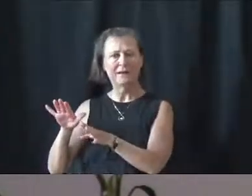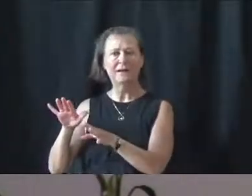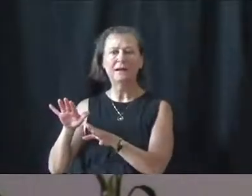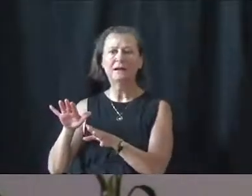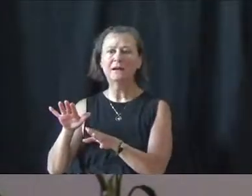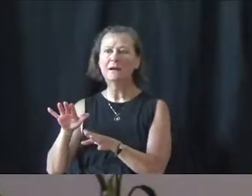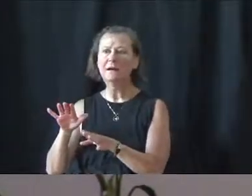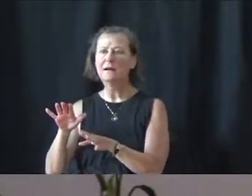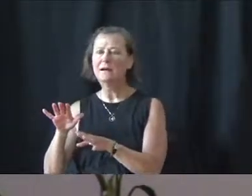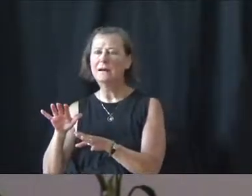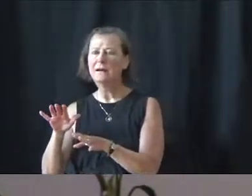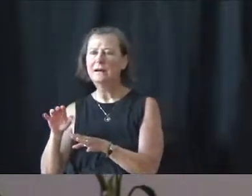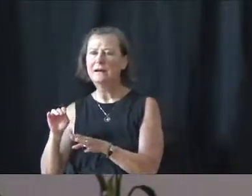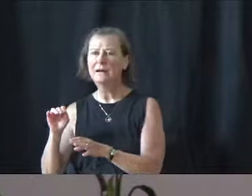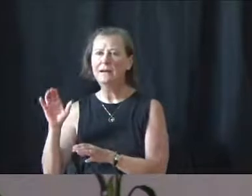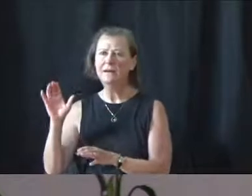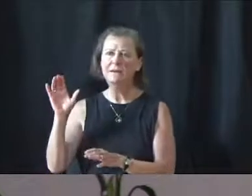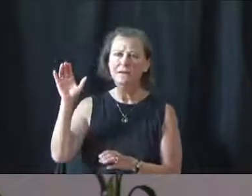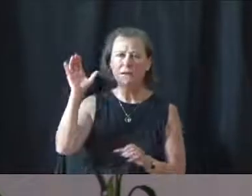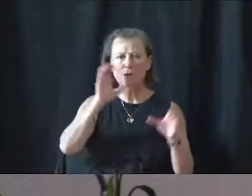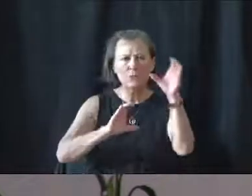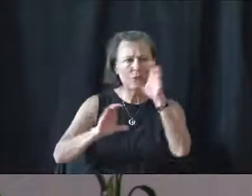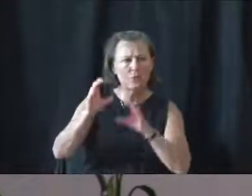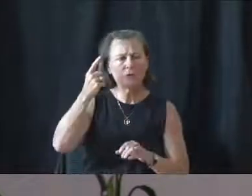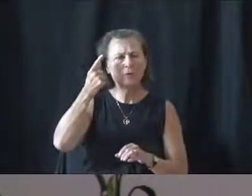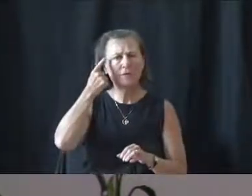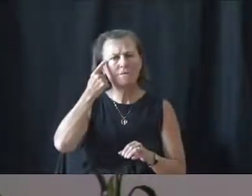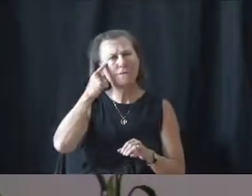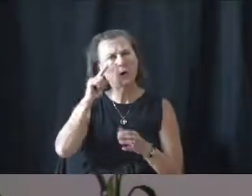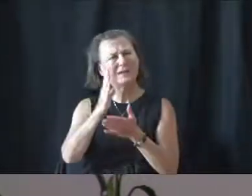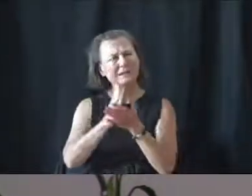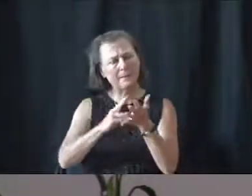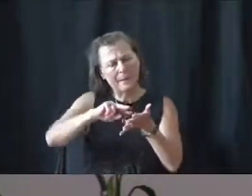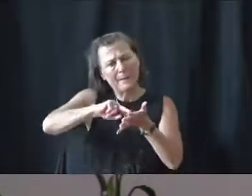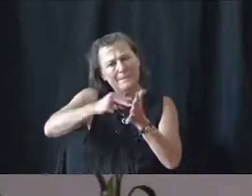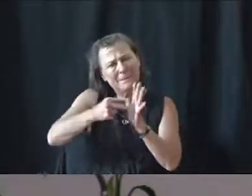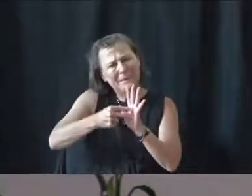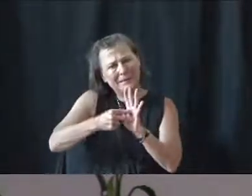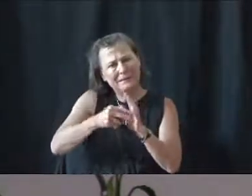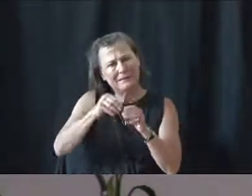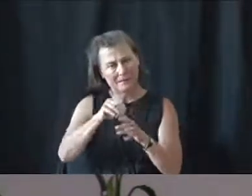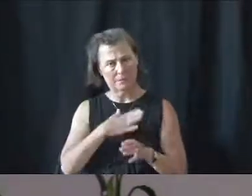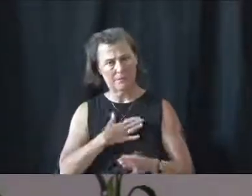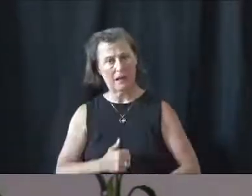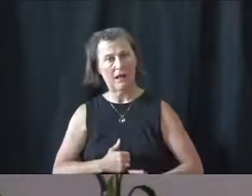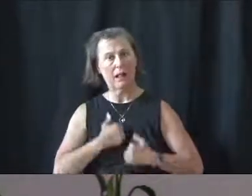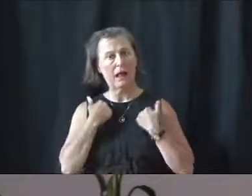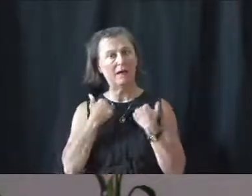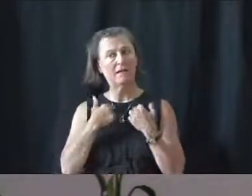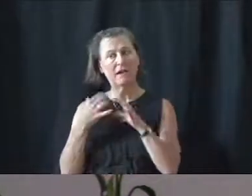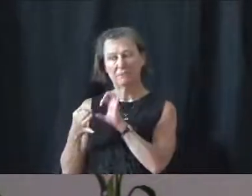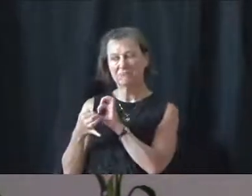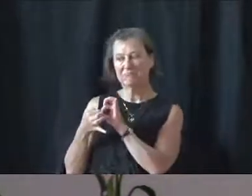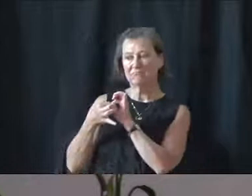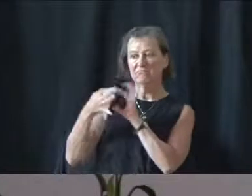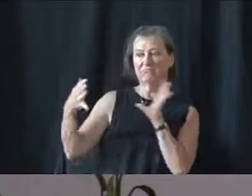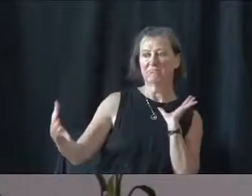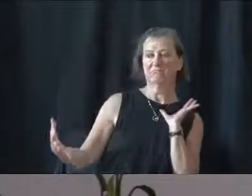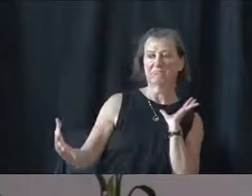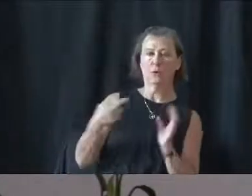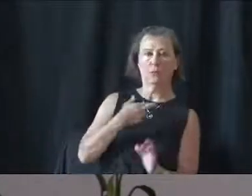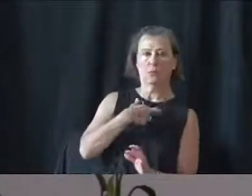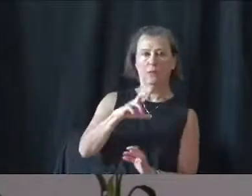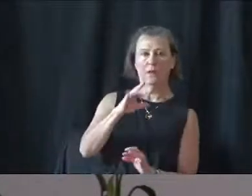about for a frame of meaning in my life, I had cut loose from the religion of